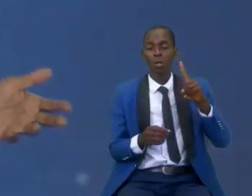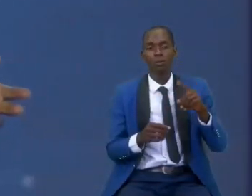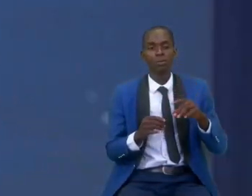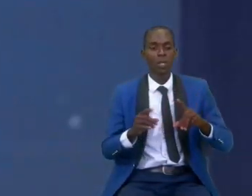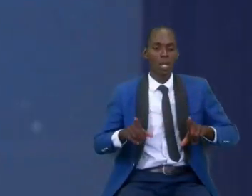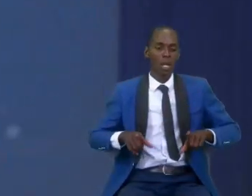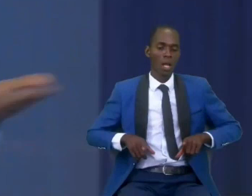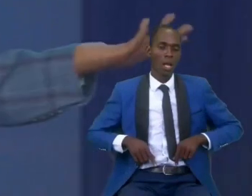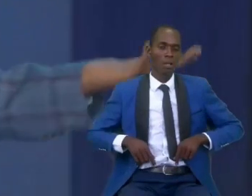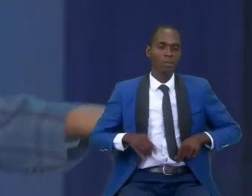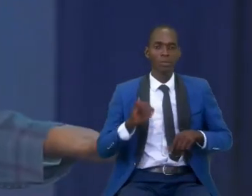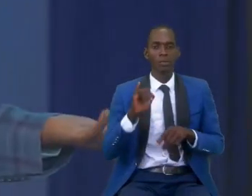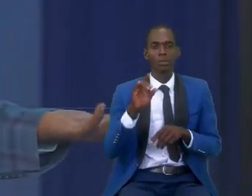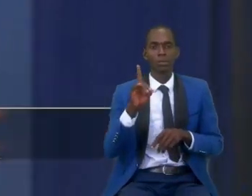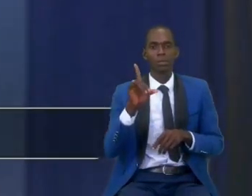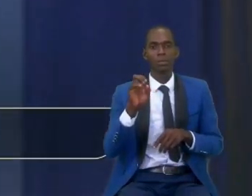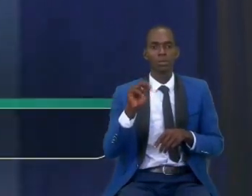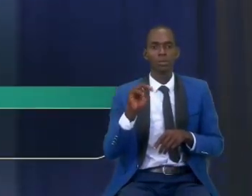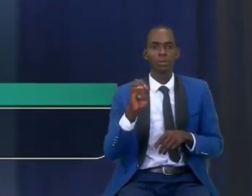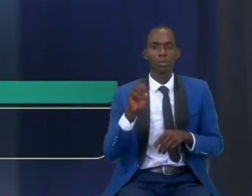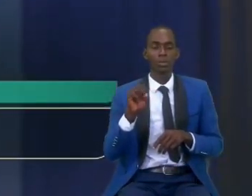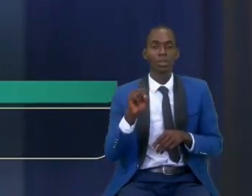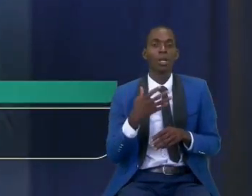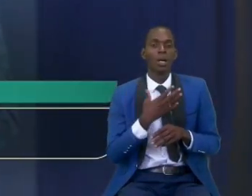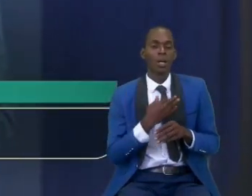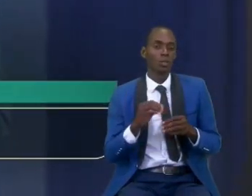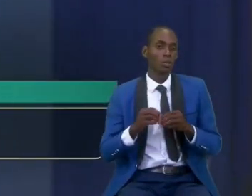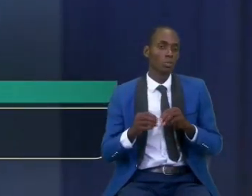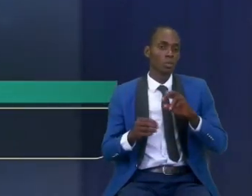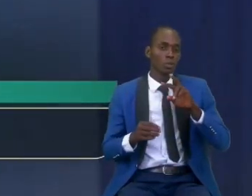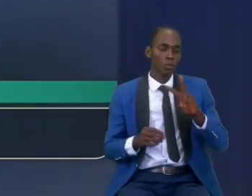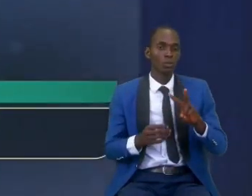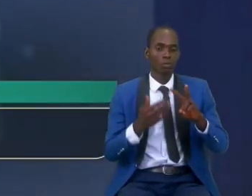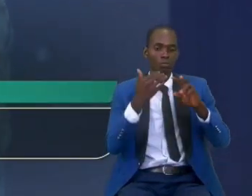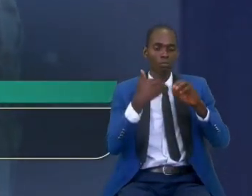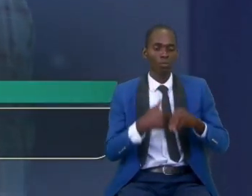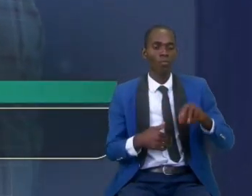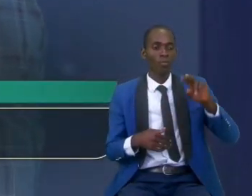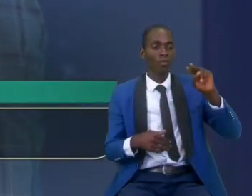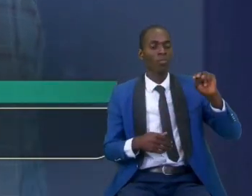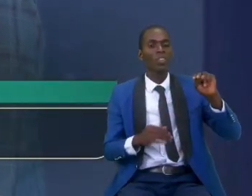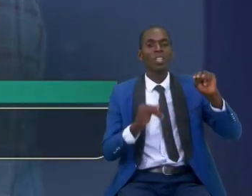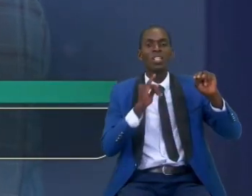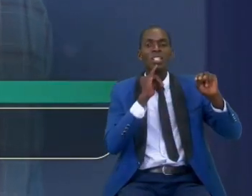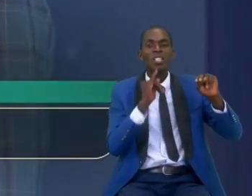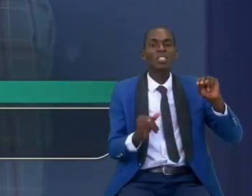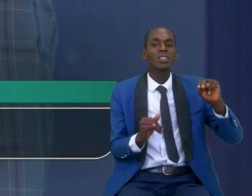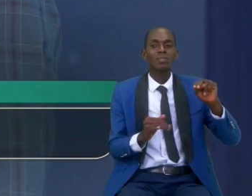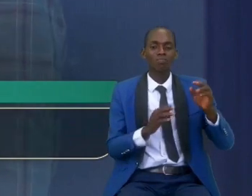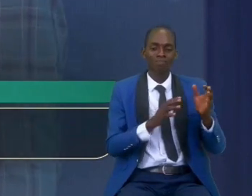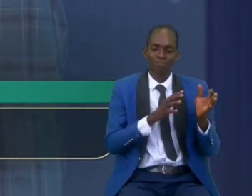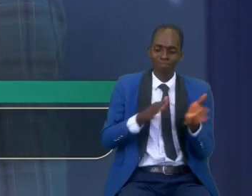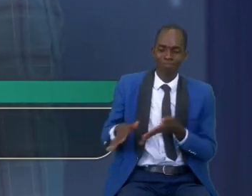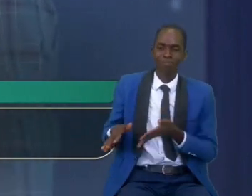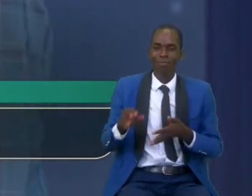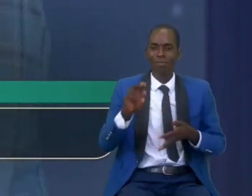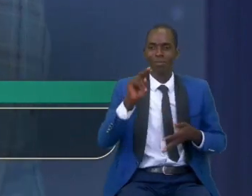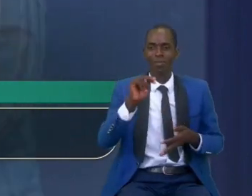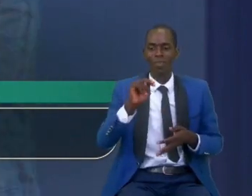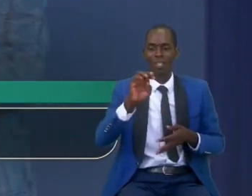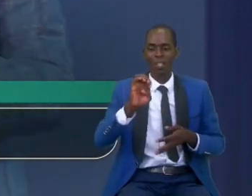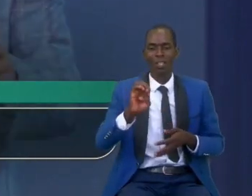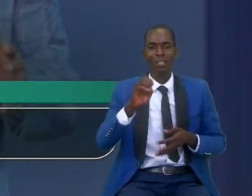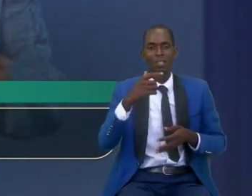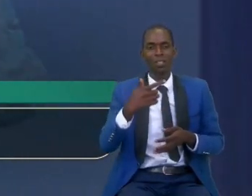there is negligence. When we neglect that, you know, we have to read that book, we have to go to that